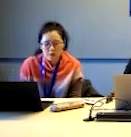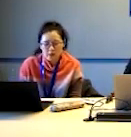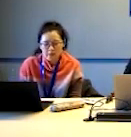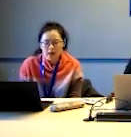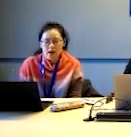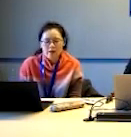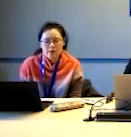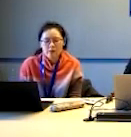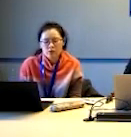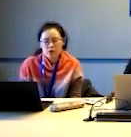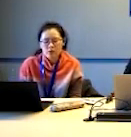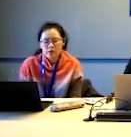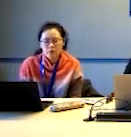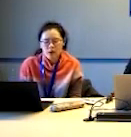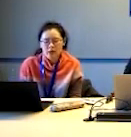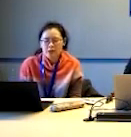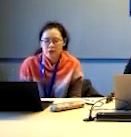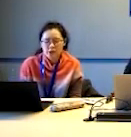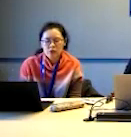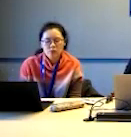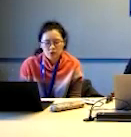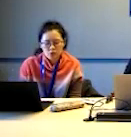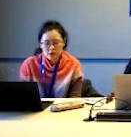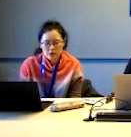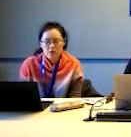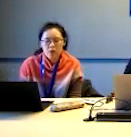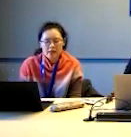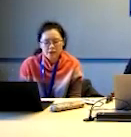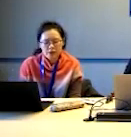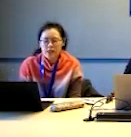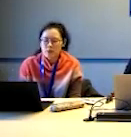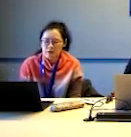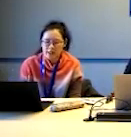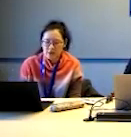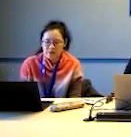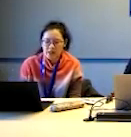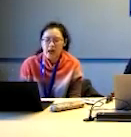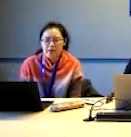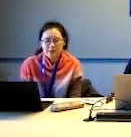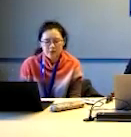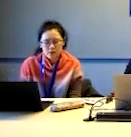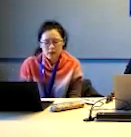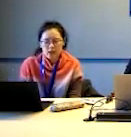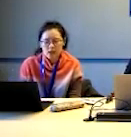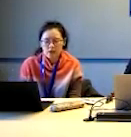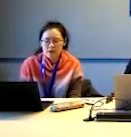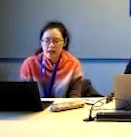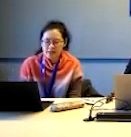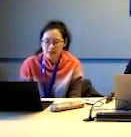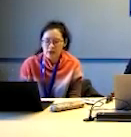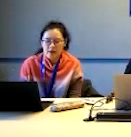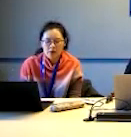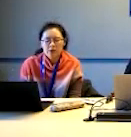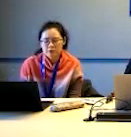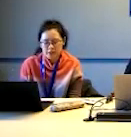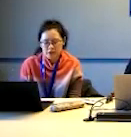and autonomy. And theme 2 revolves around educational resources for patients and provider. And theme 3 includes